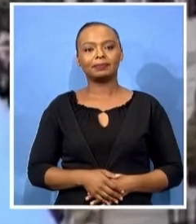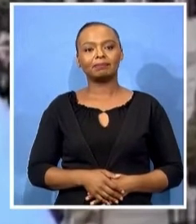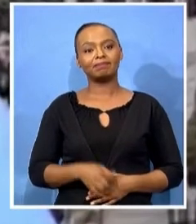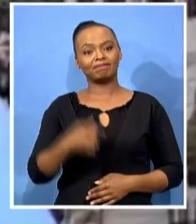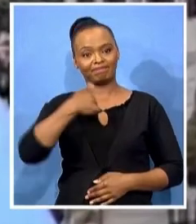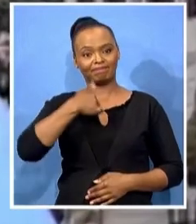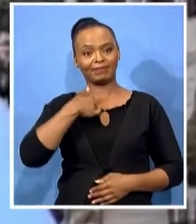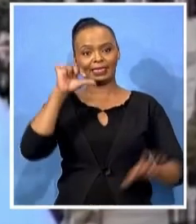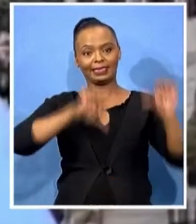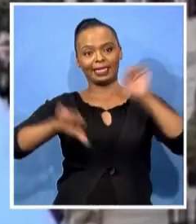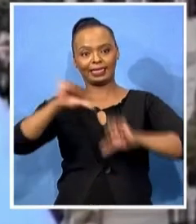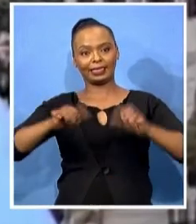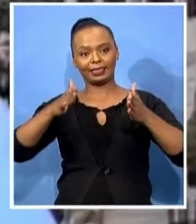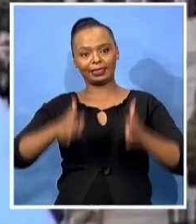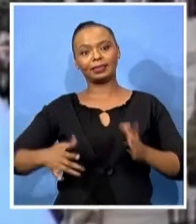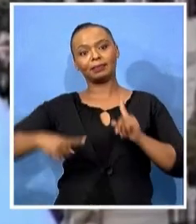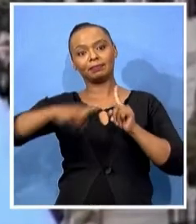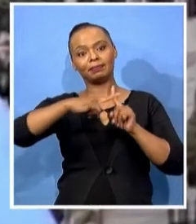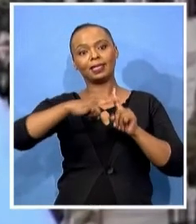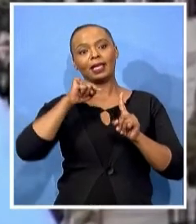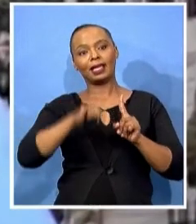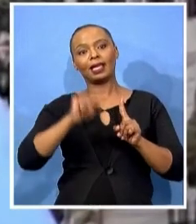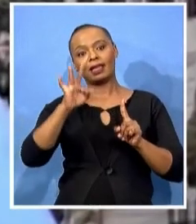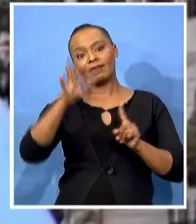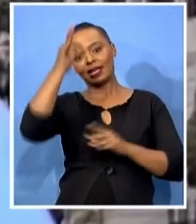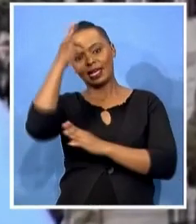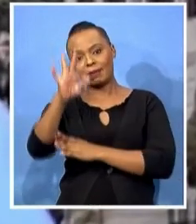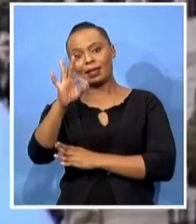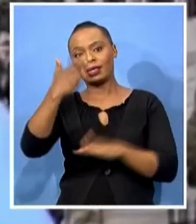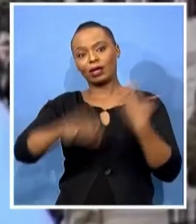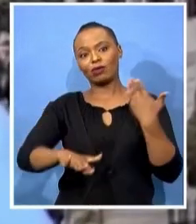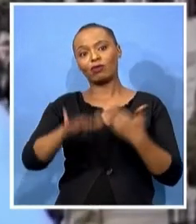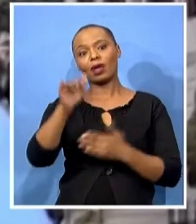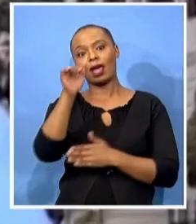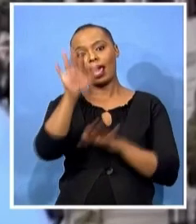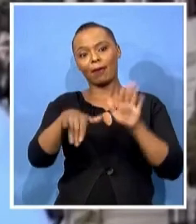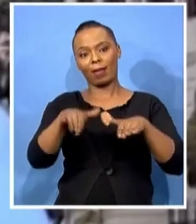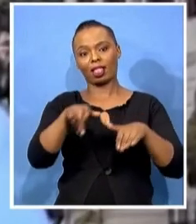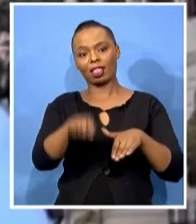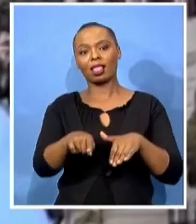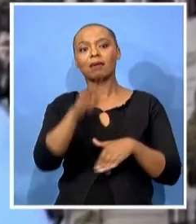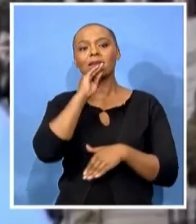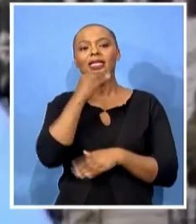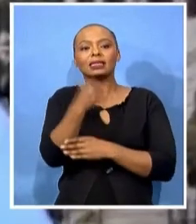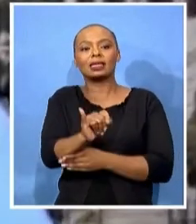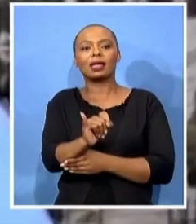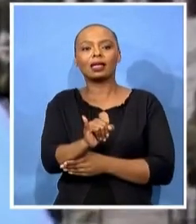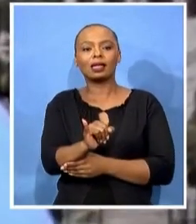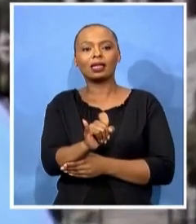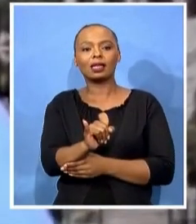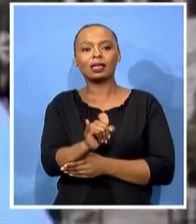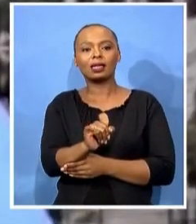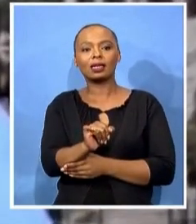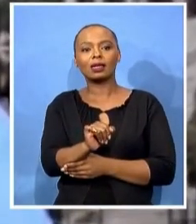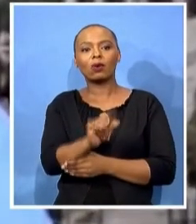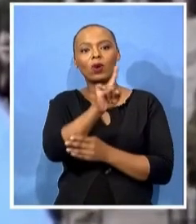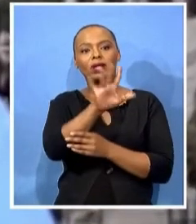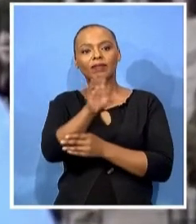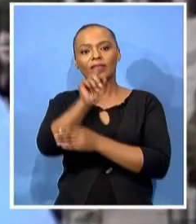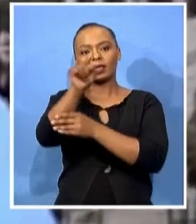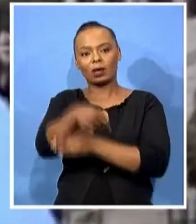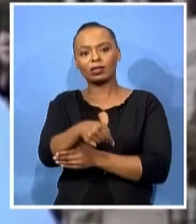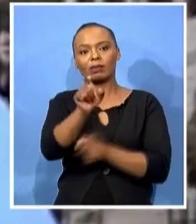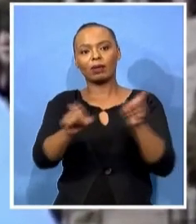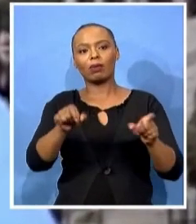of April with vaccinations will have to vaccinate around 150,000 people, and your numbers today indicate this